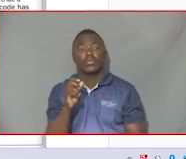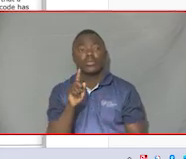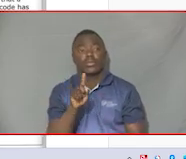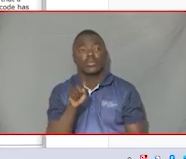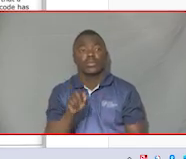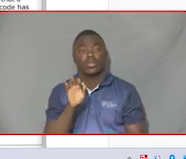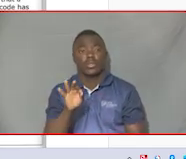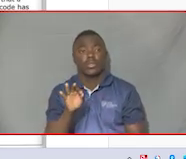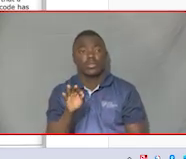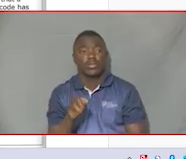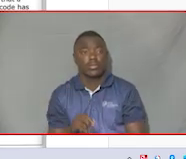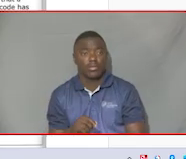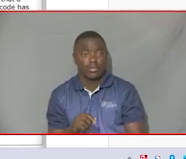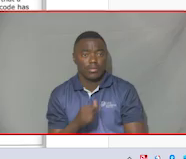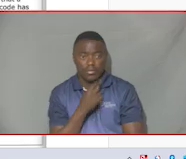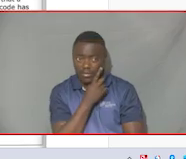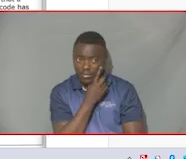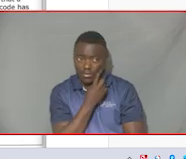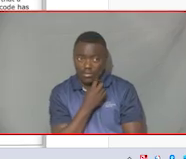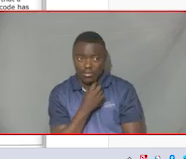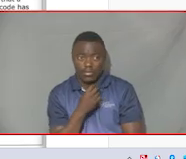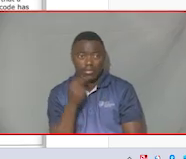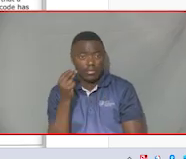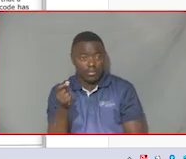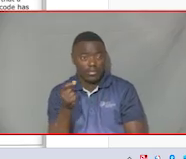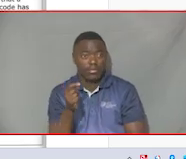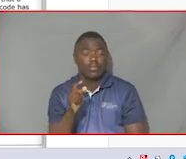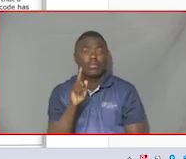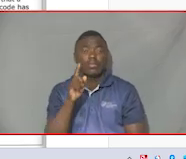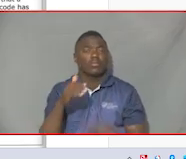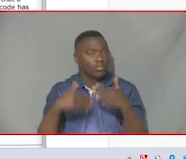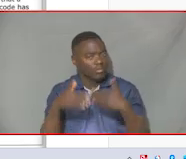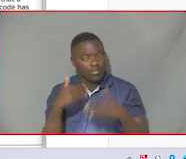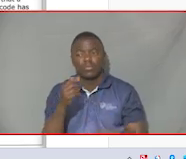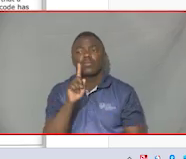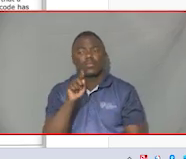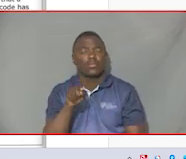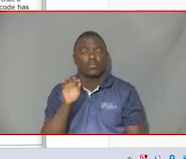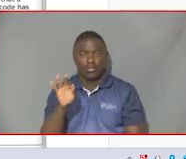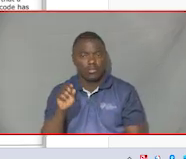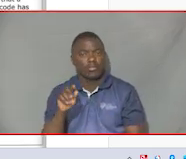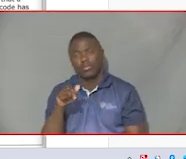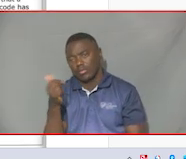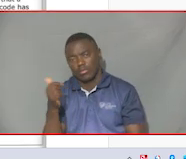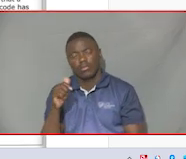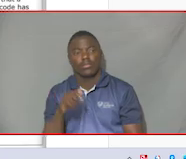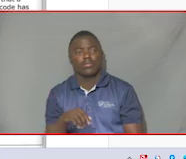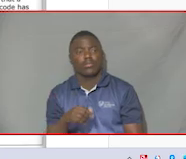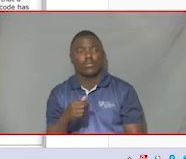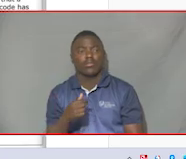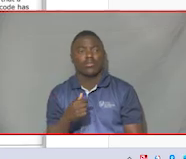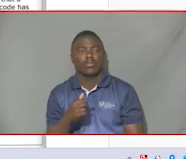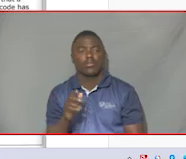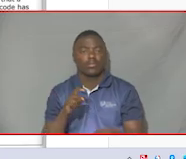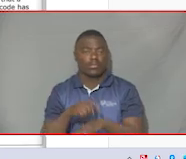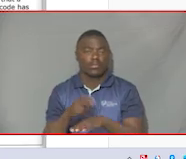to 1.5 with you. So if you're quick, you can continue with the others. I'm just going to give you